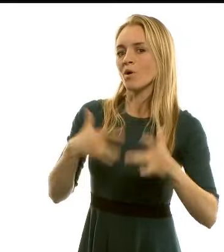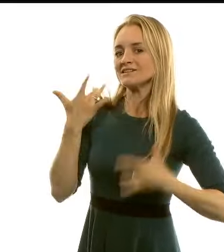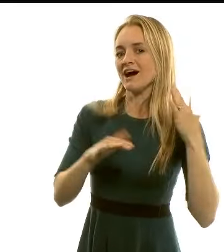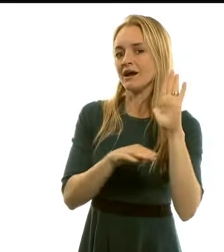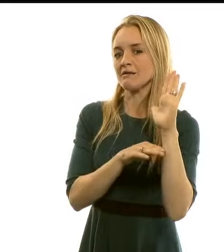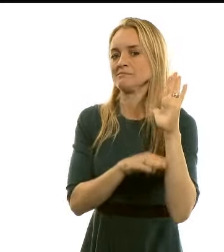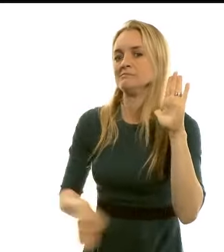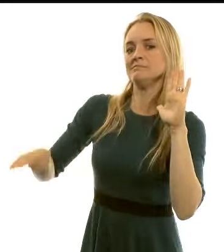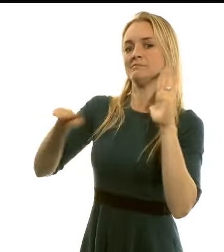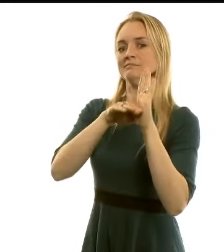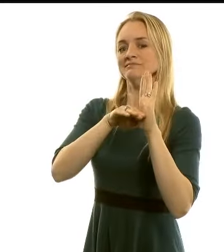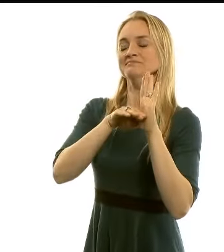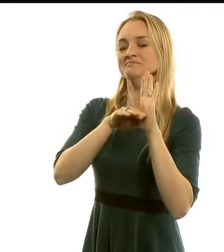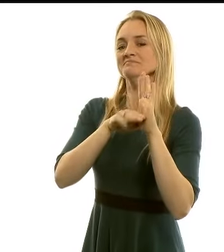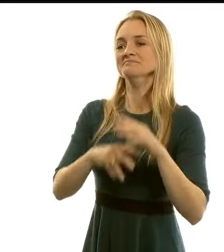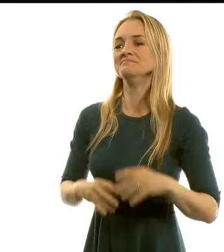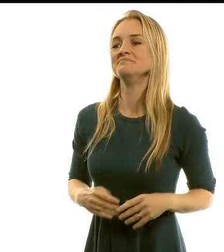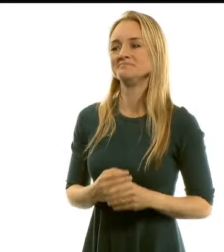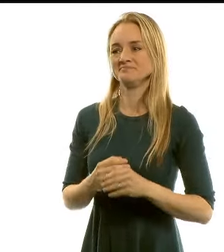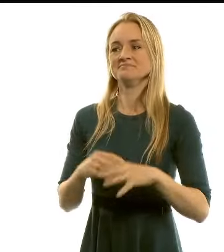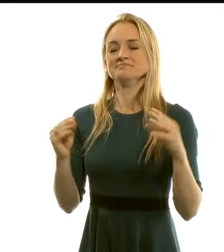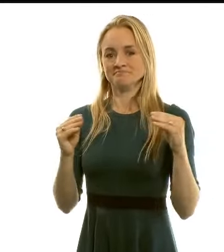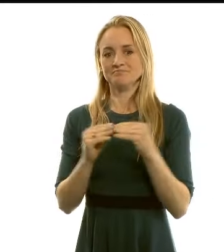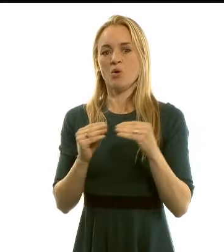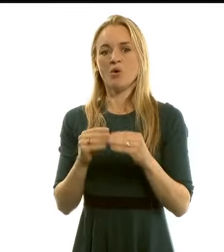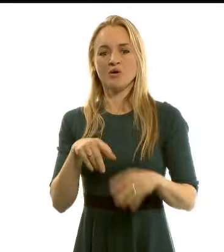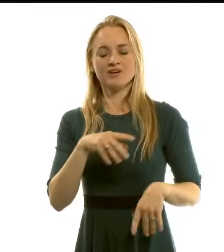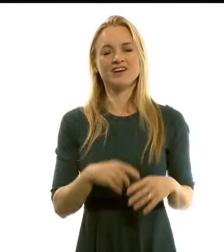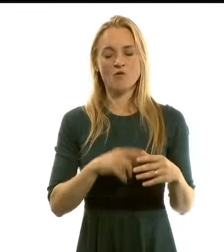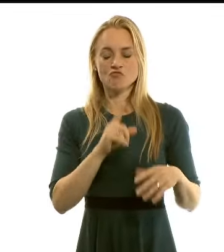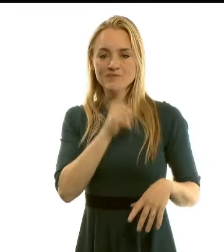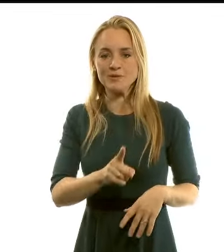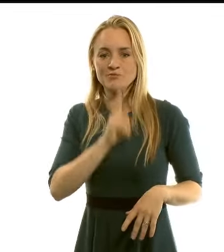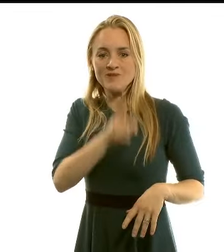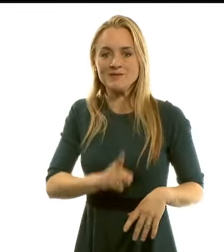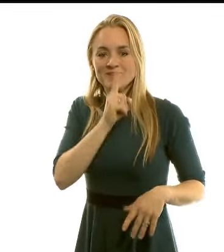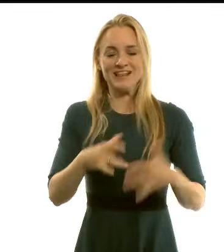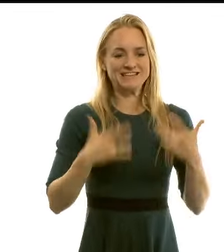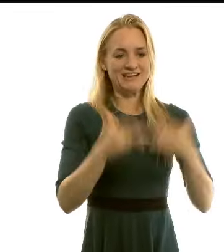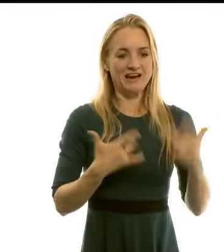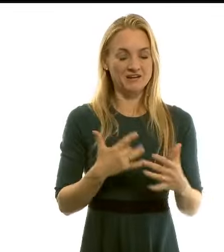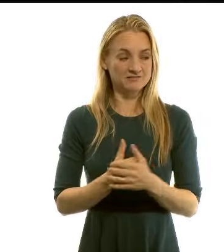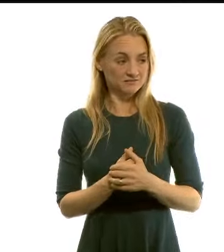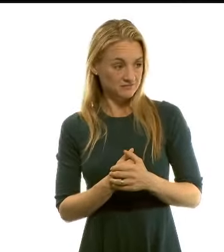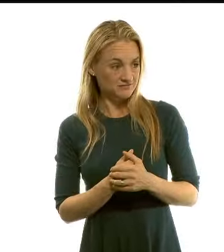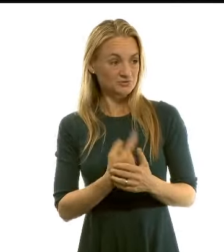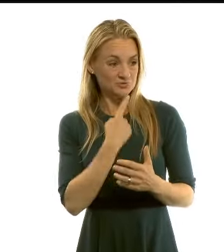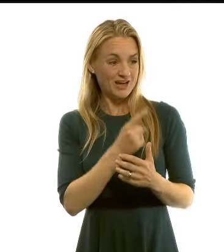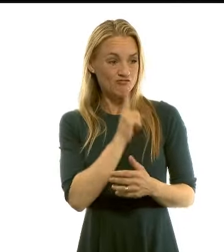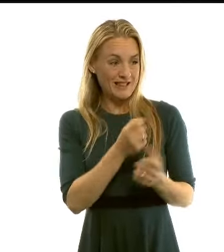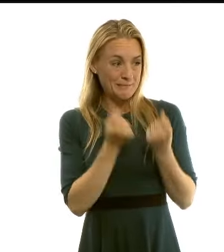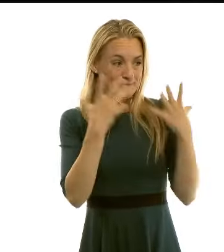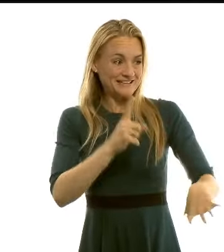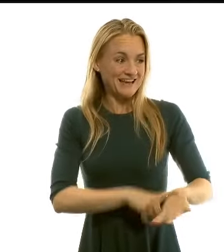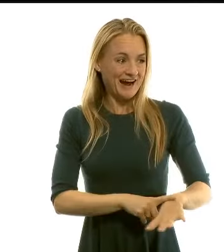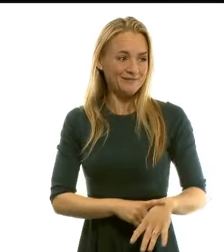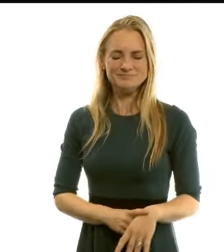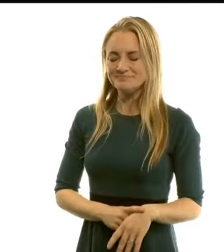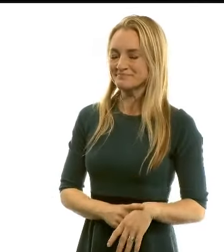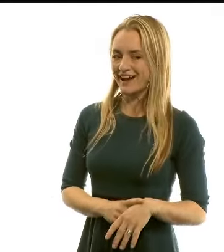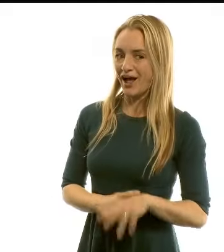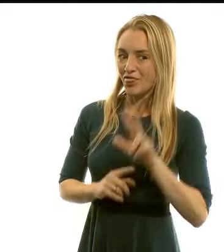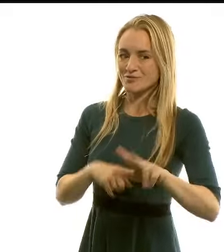was a lot of berries, mate. It was 3. A lot of berries. In a few moments, we have something truly extraordinary you'll be seeing for the first time,